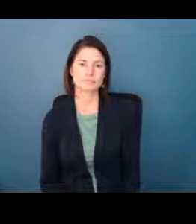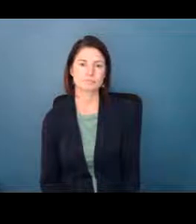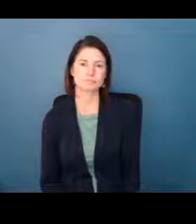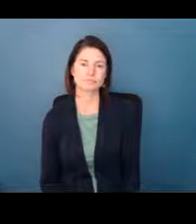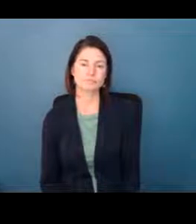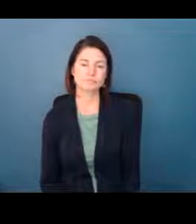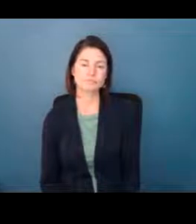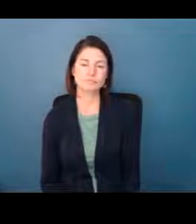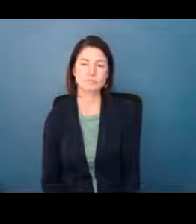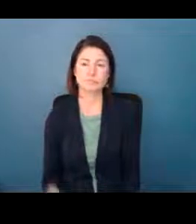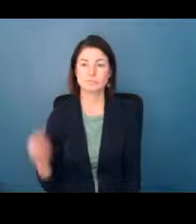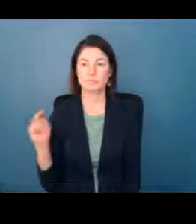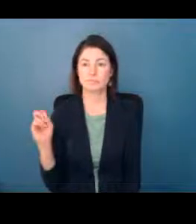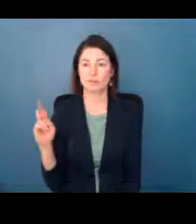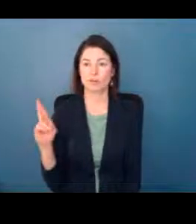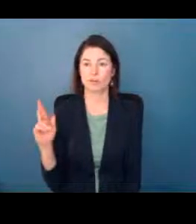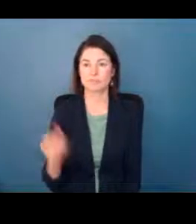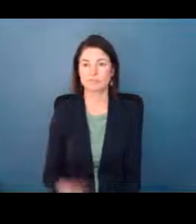Dahl.